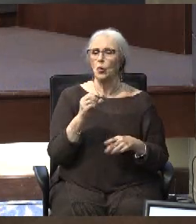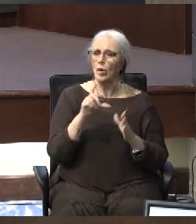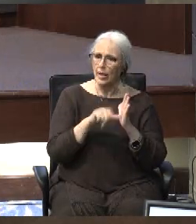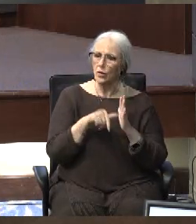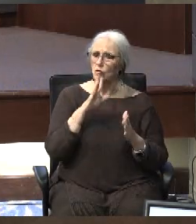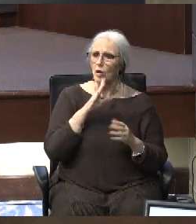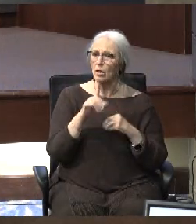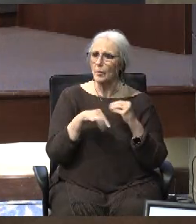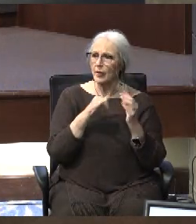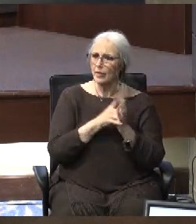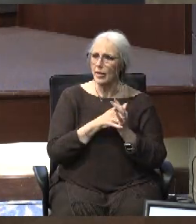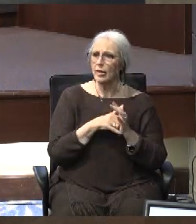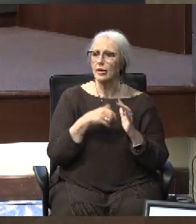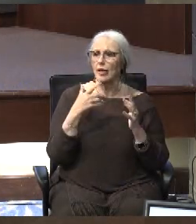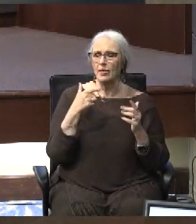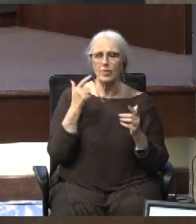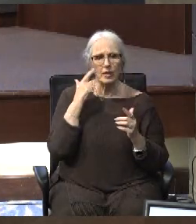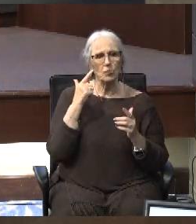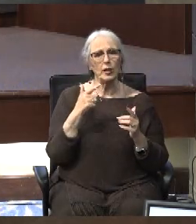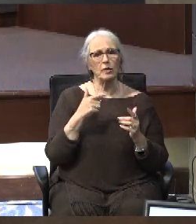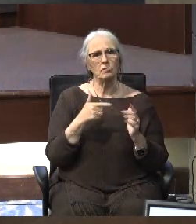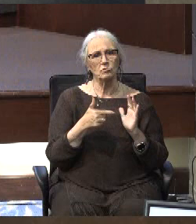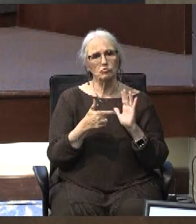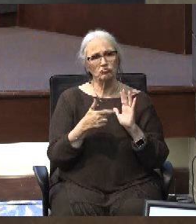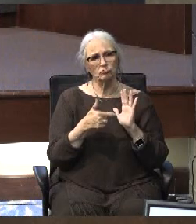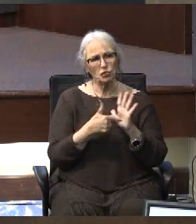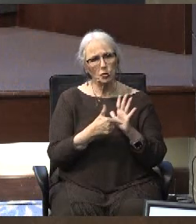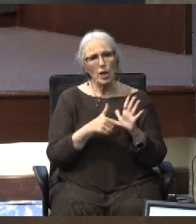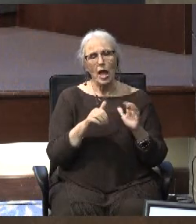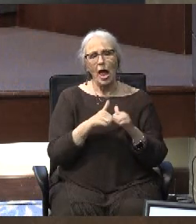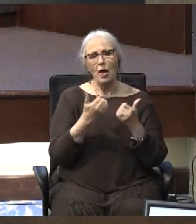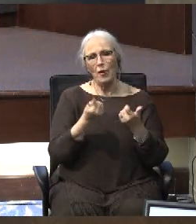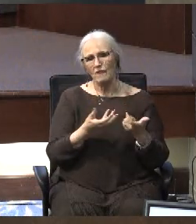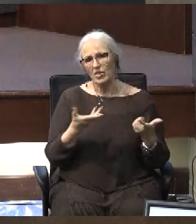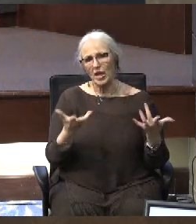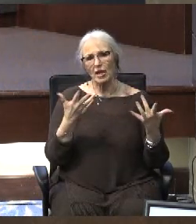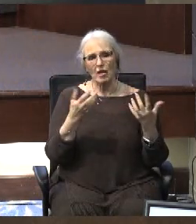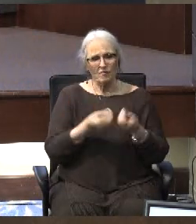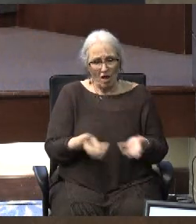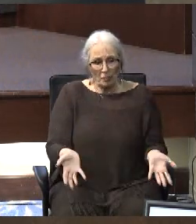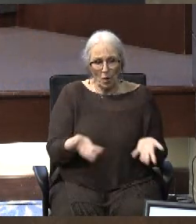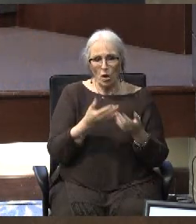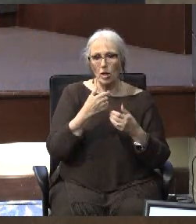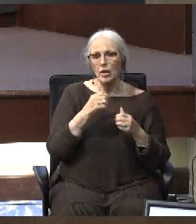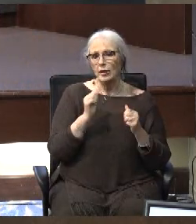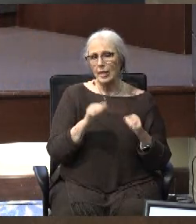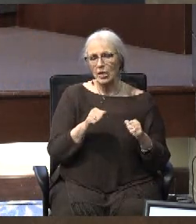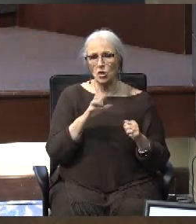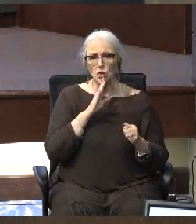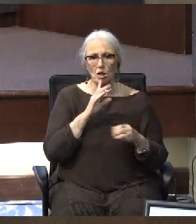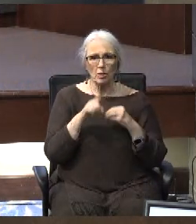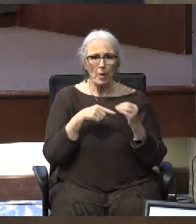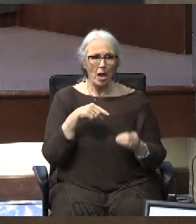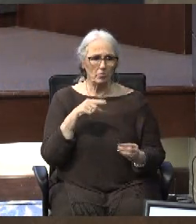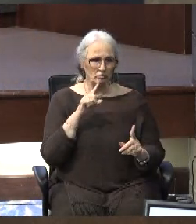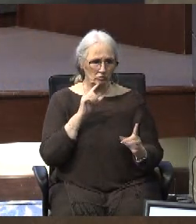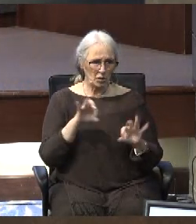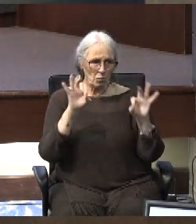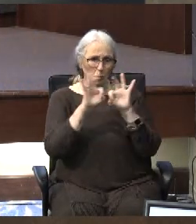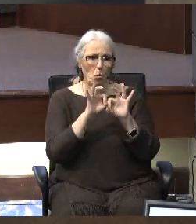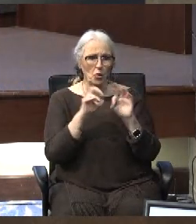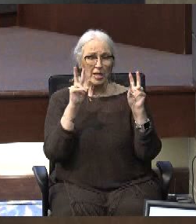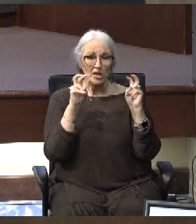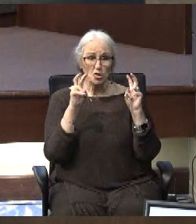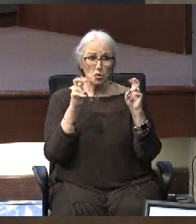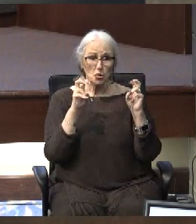think it could be illustrative of maybe where things fall apart. And can you talk about the quorum issues have